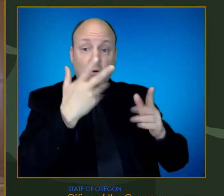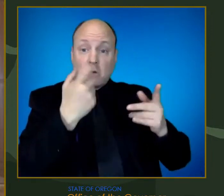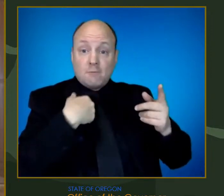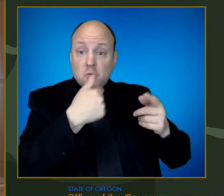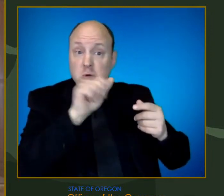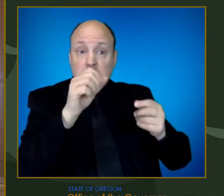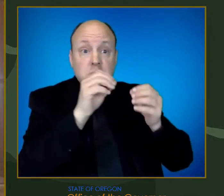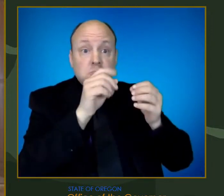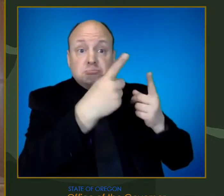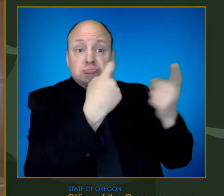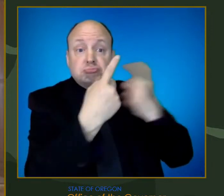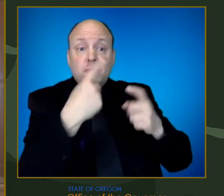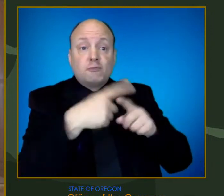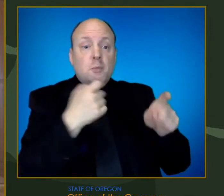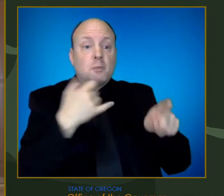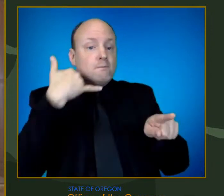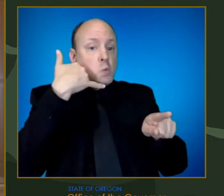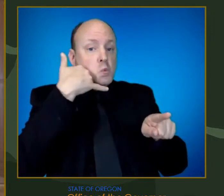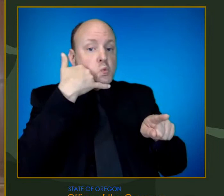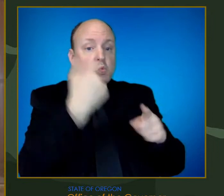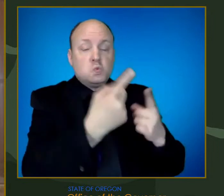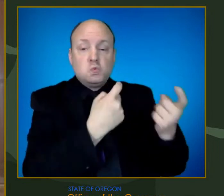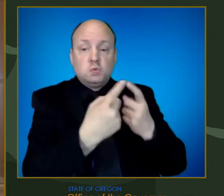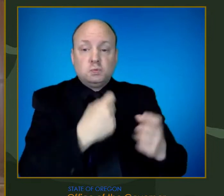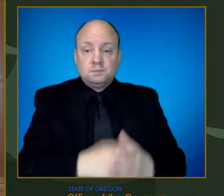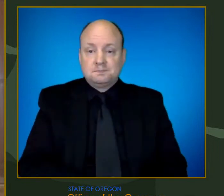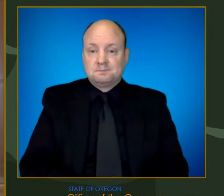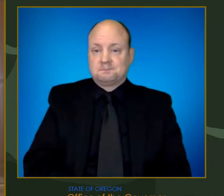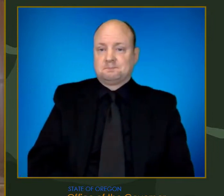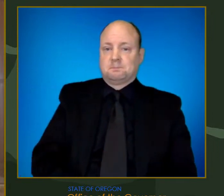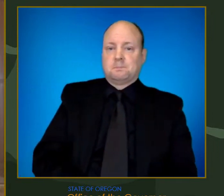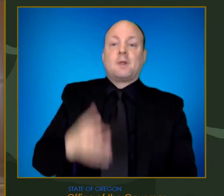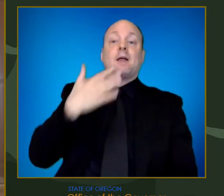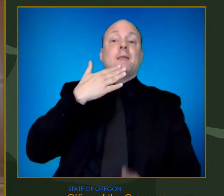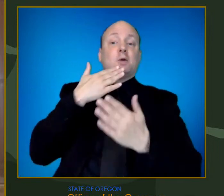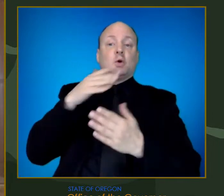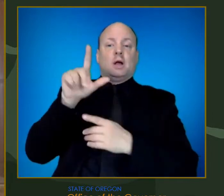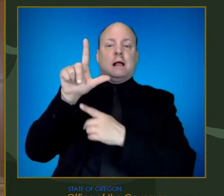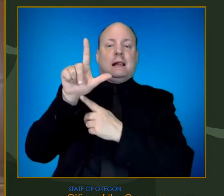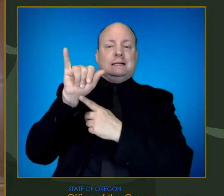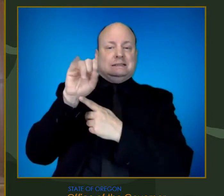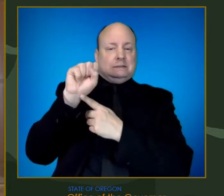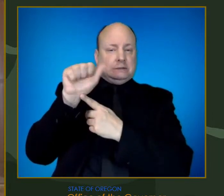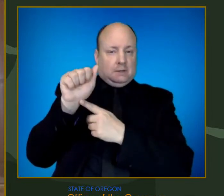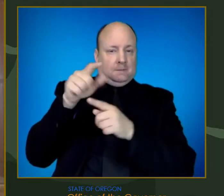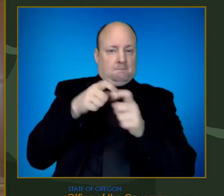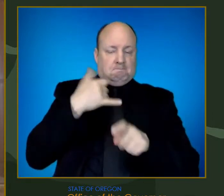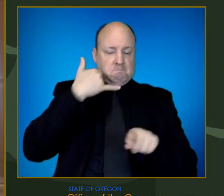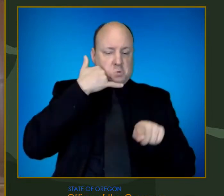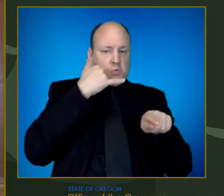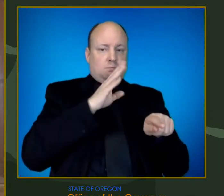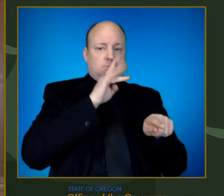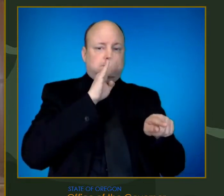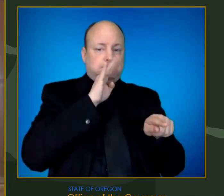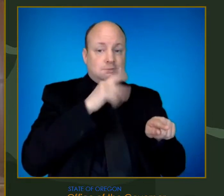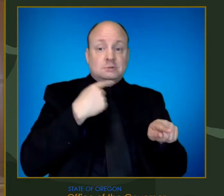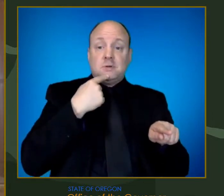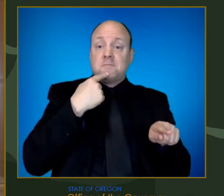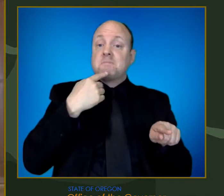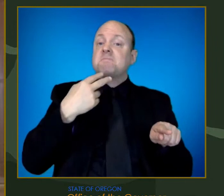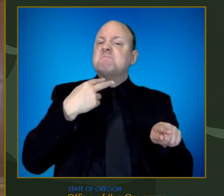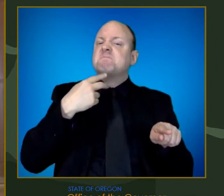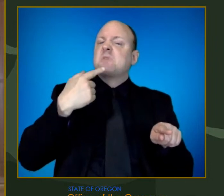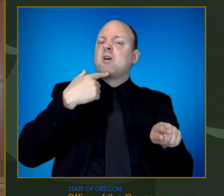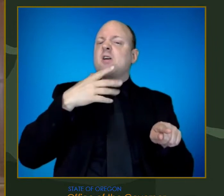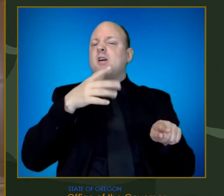Yes, thank you, Governor. We're going to go first to Lisa Balick with COIN. Lisa? Yes, good morning. Two questions. One first for the